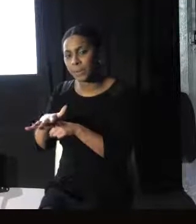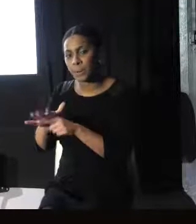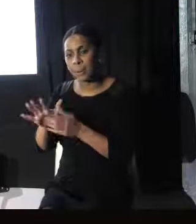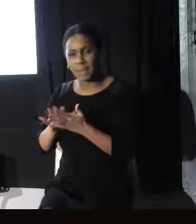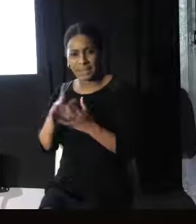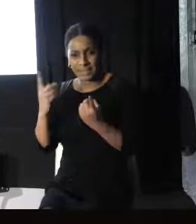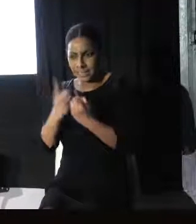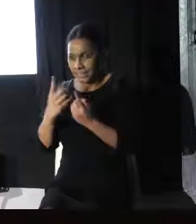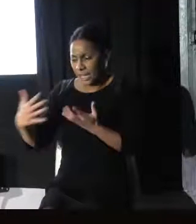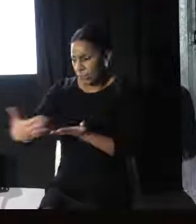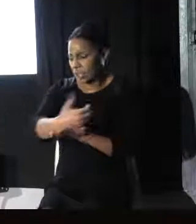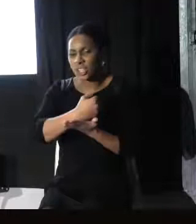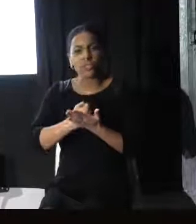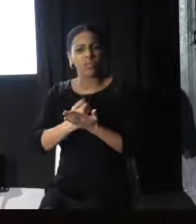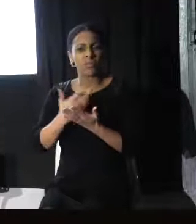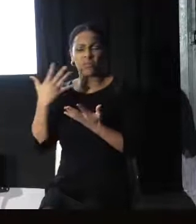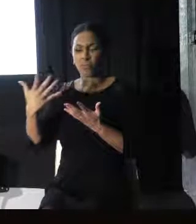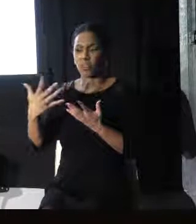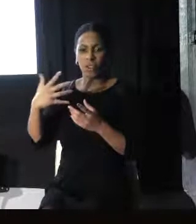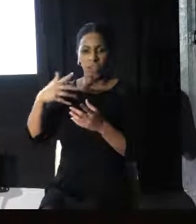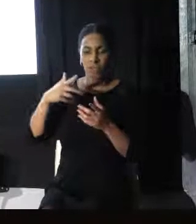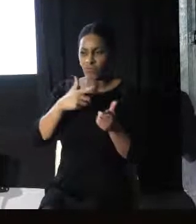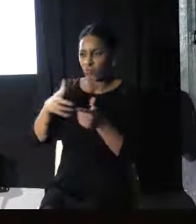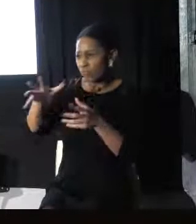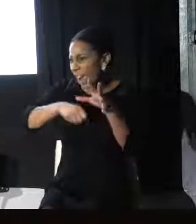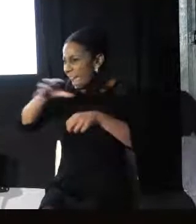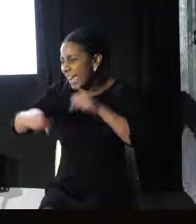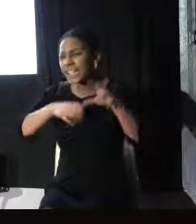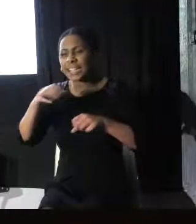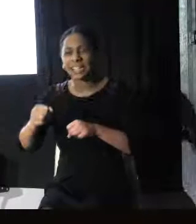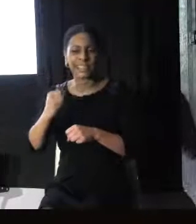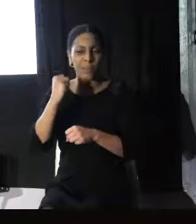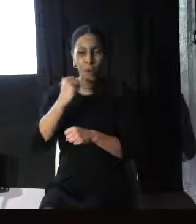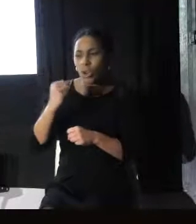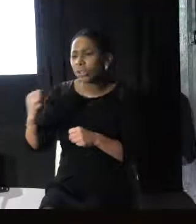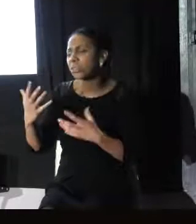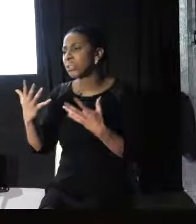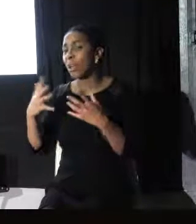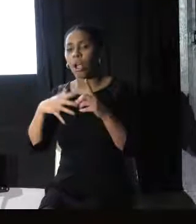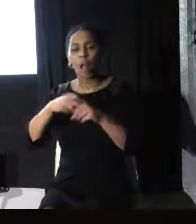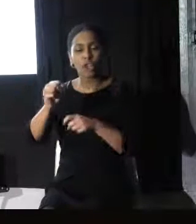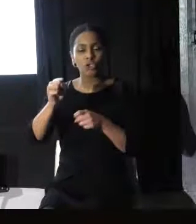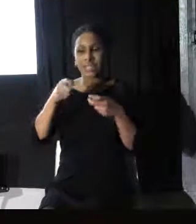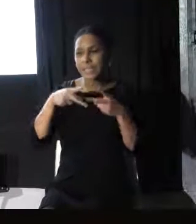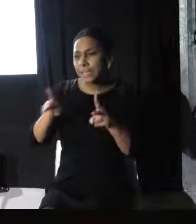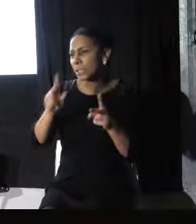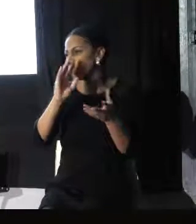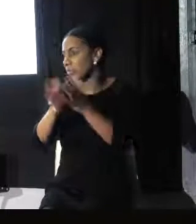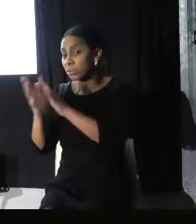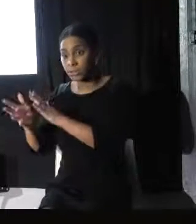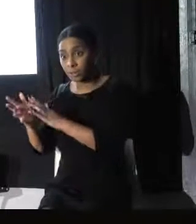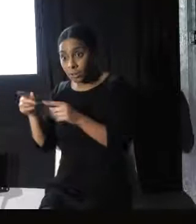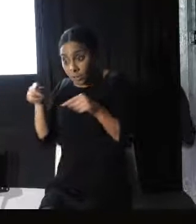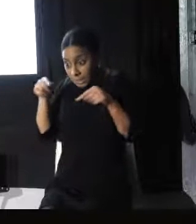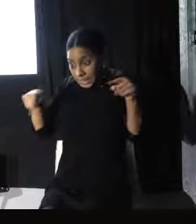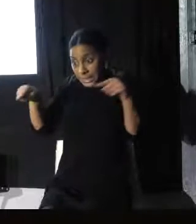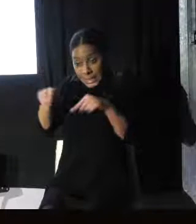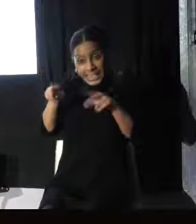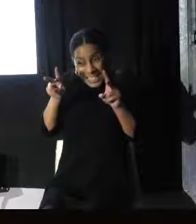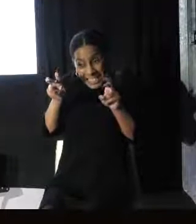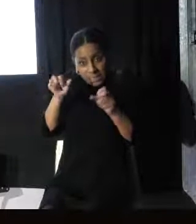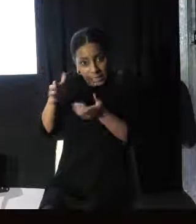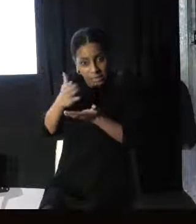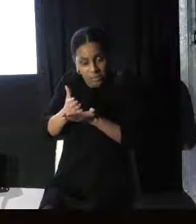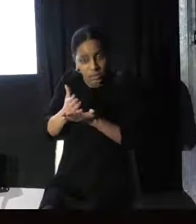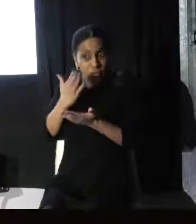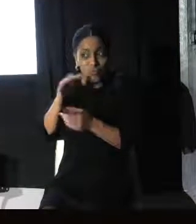spoliation, the raids, the murders, the sacking of cultural systems that were forms of racism on a cultural level. How do we